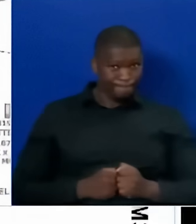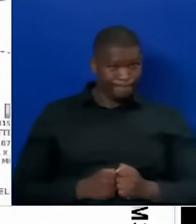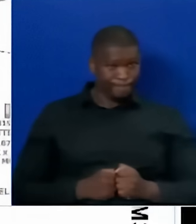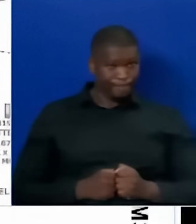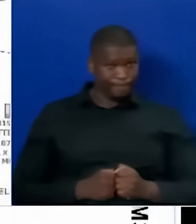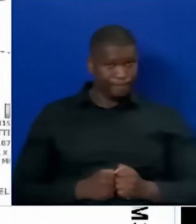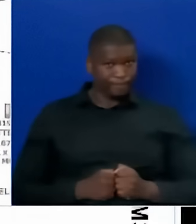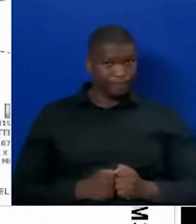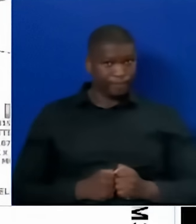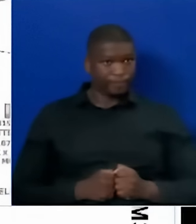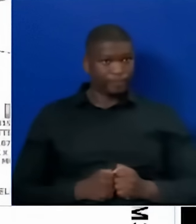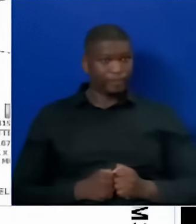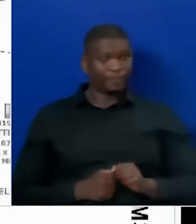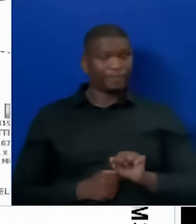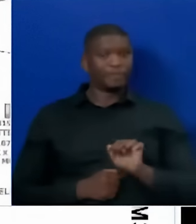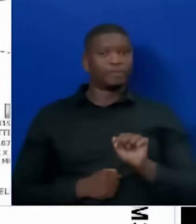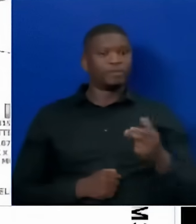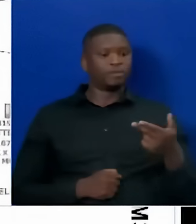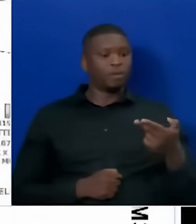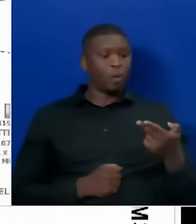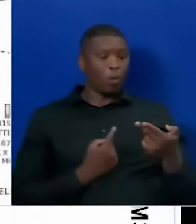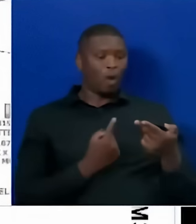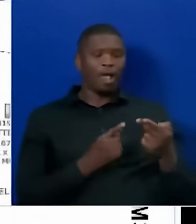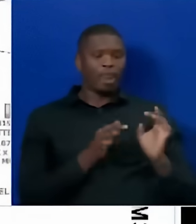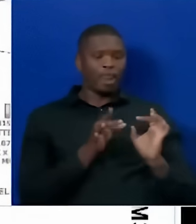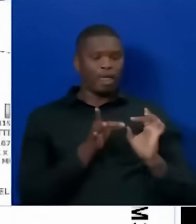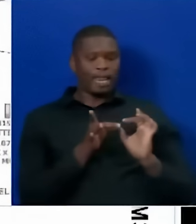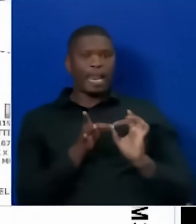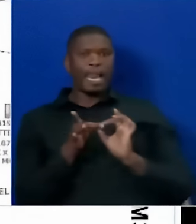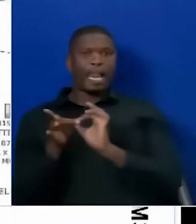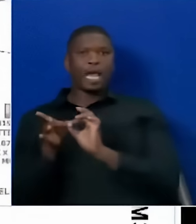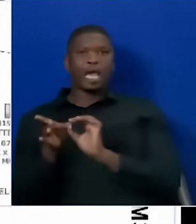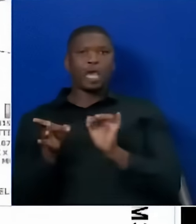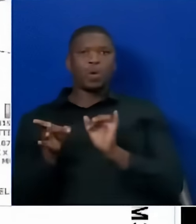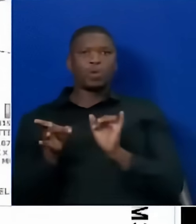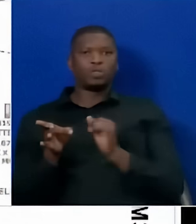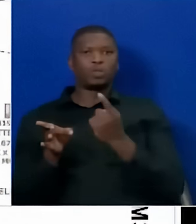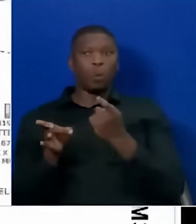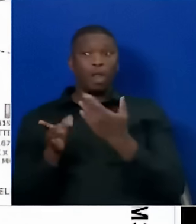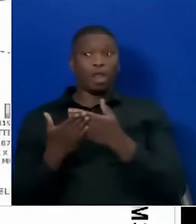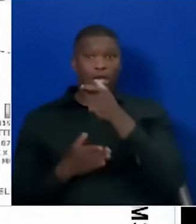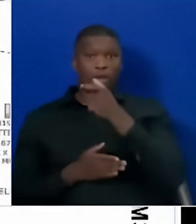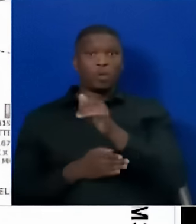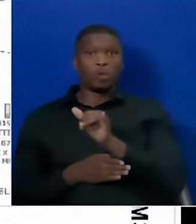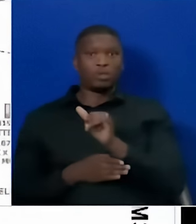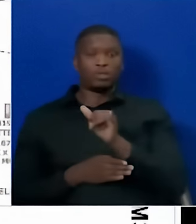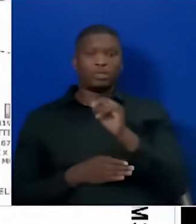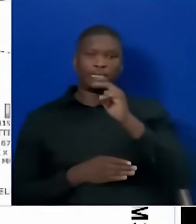is linked to the only case which I can mention here is the Santen